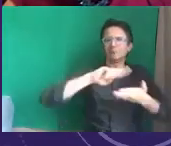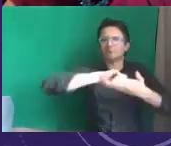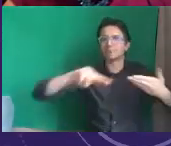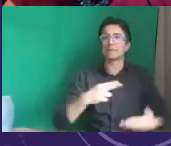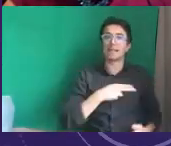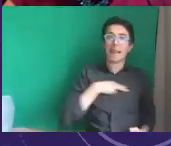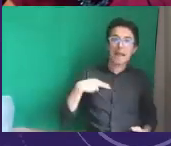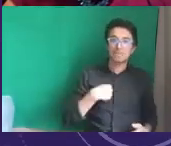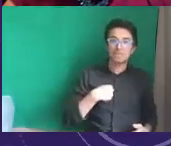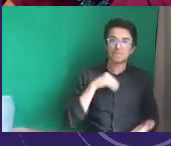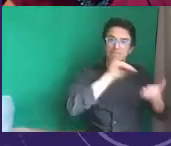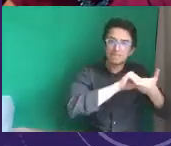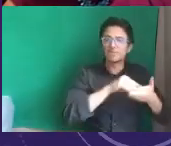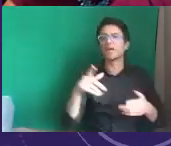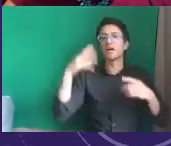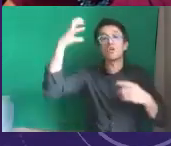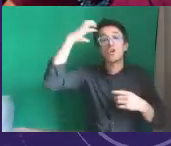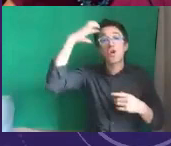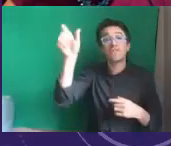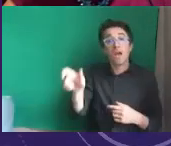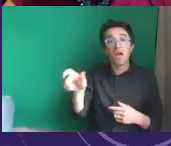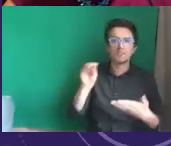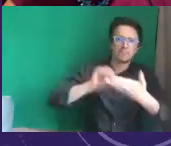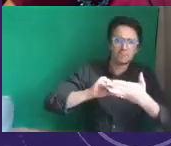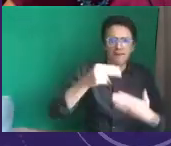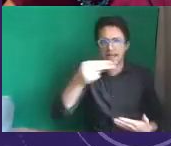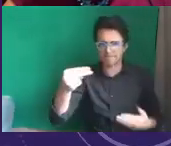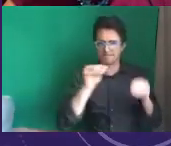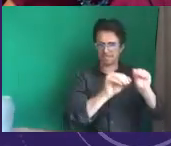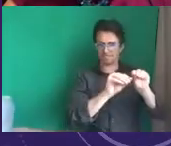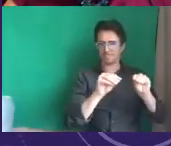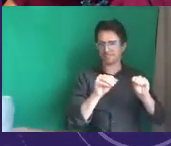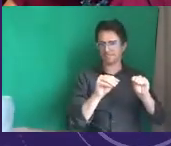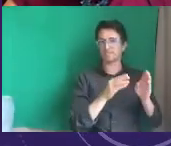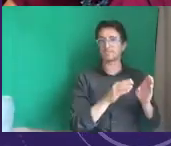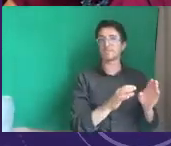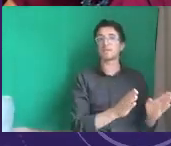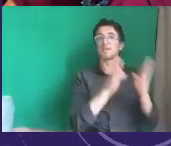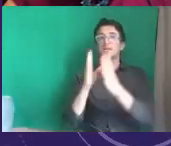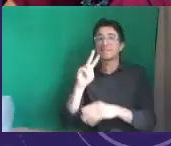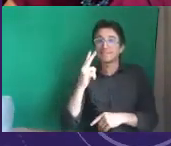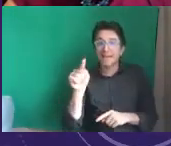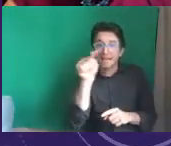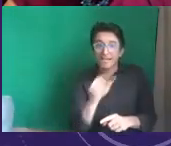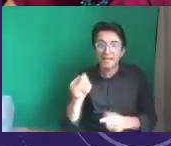and that's where we go for alt text. So we click the pencil. And now, next slide, please.